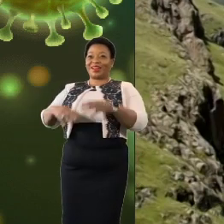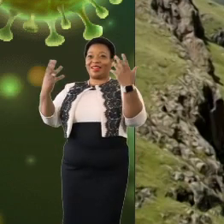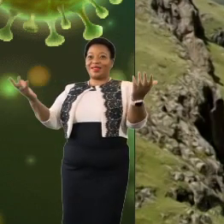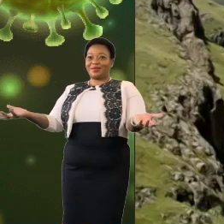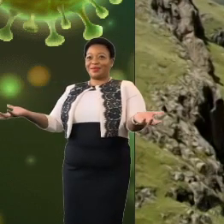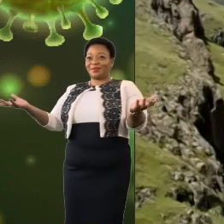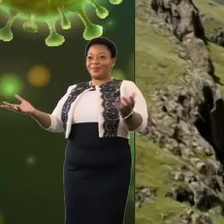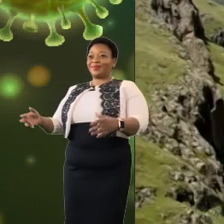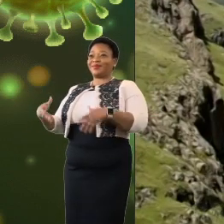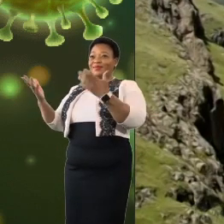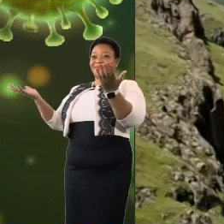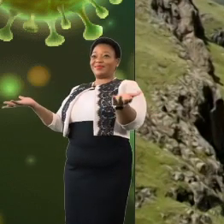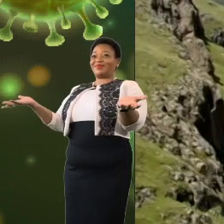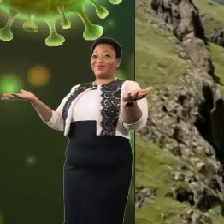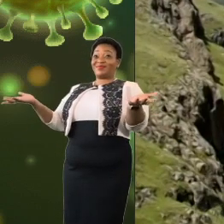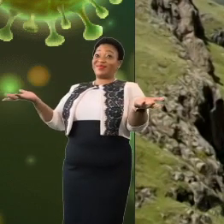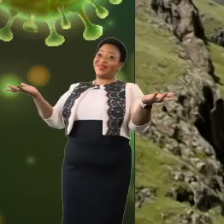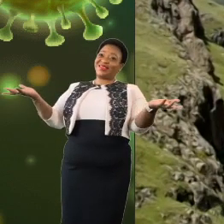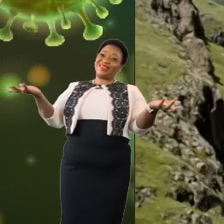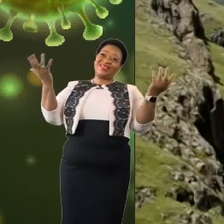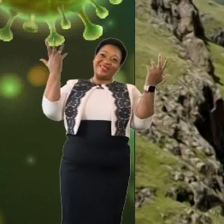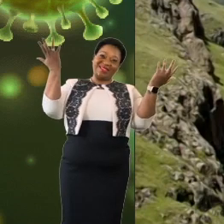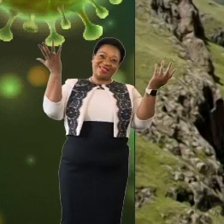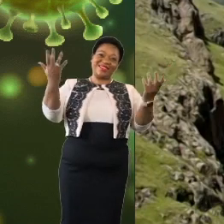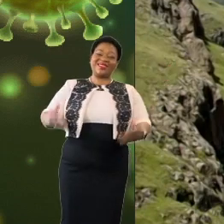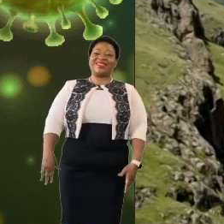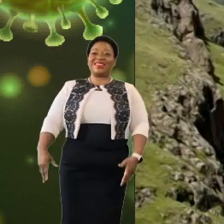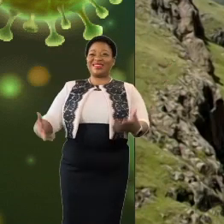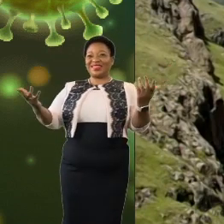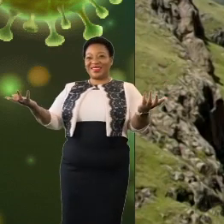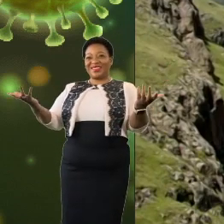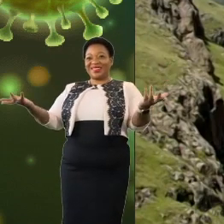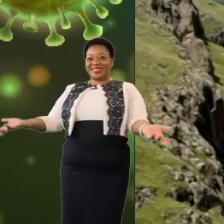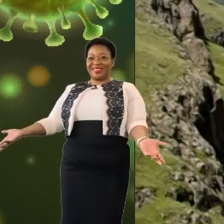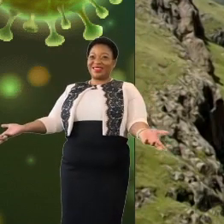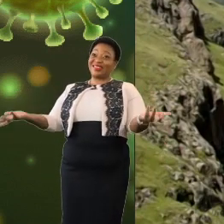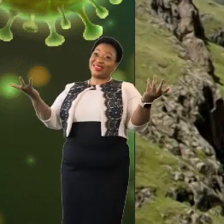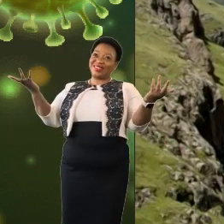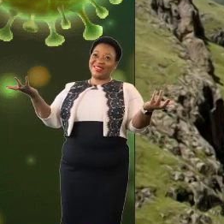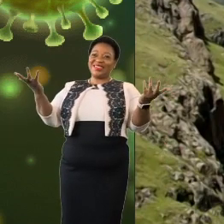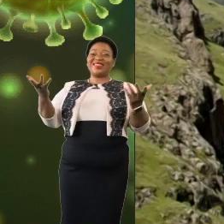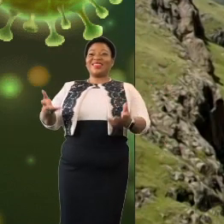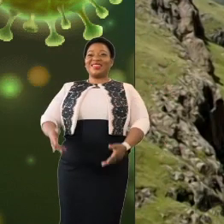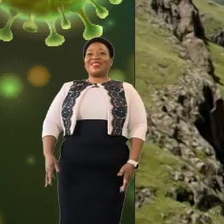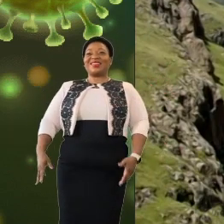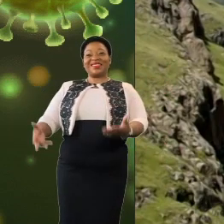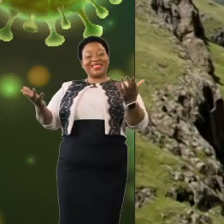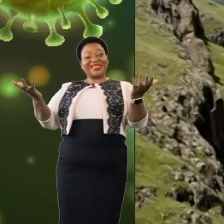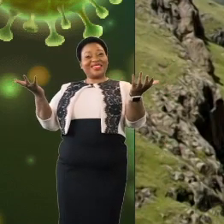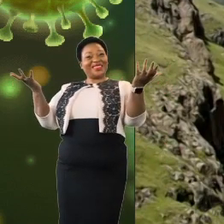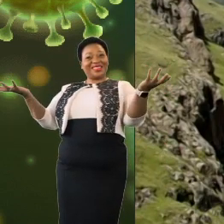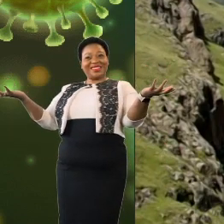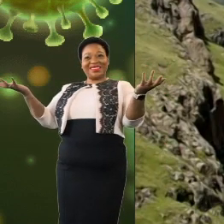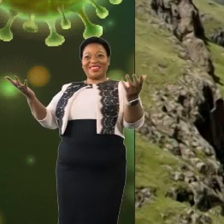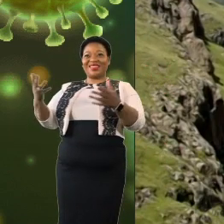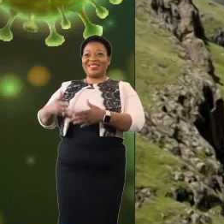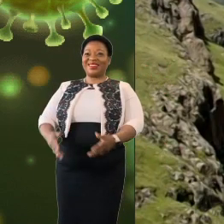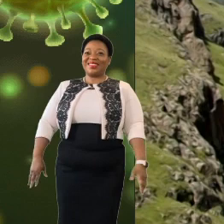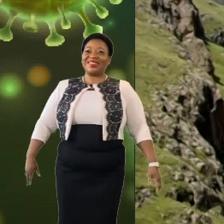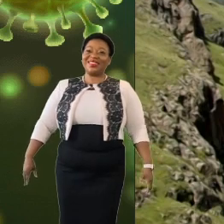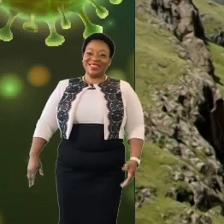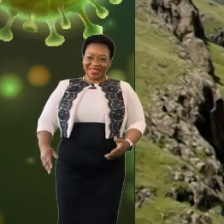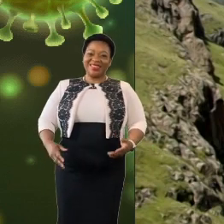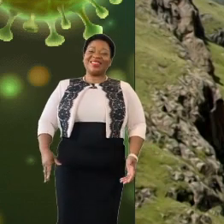as a province to have a structure under TIKZN like the one we have with Ndumiso there to assist us